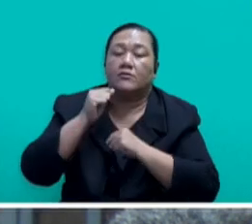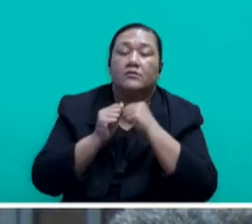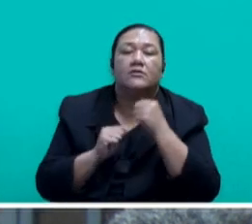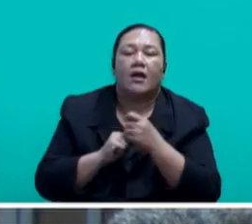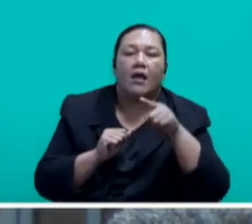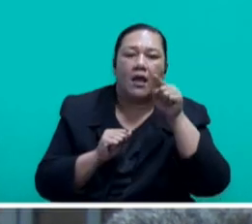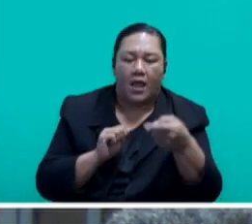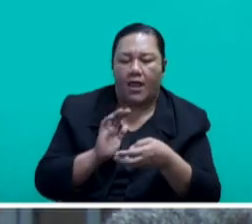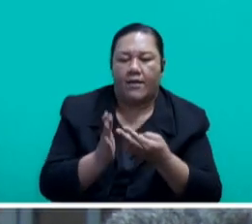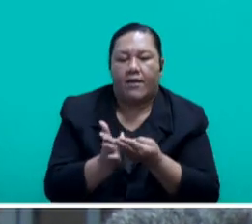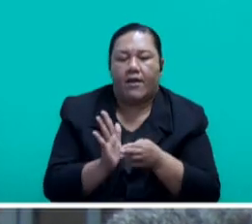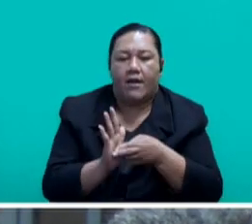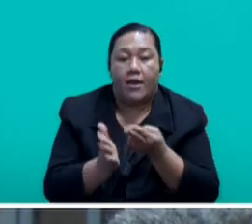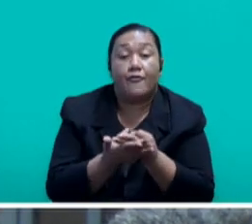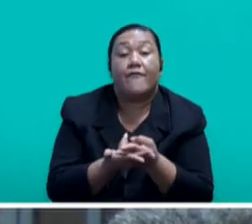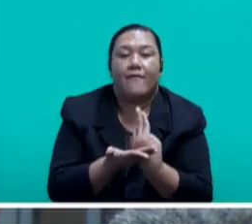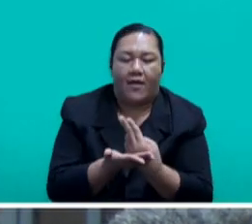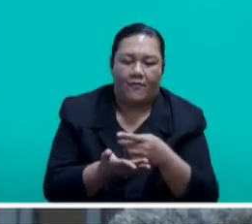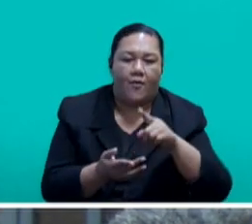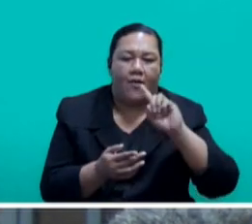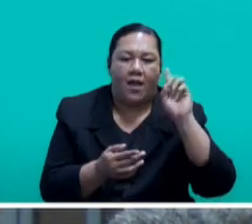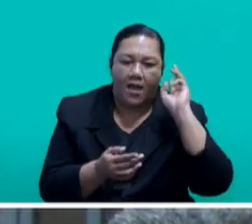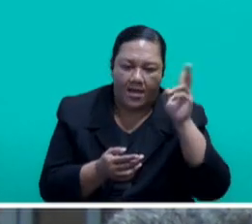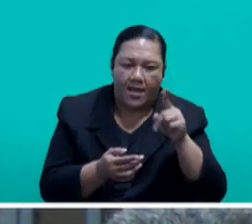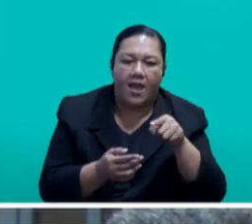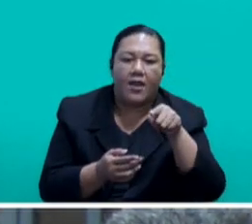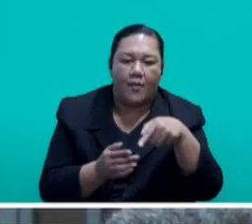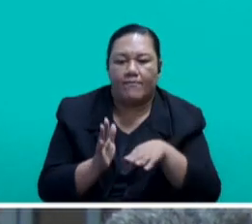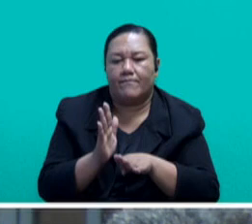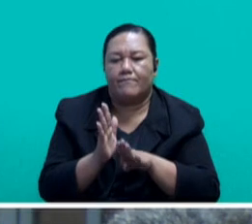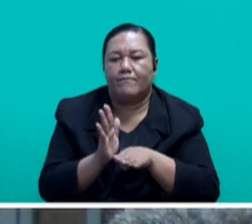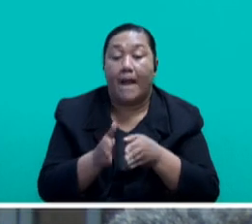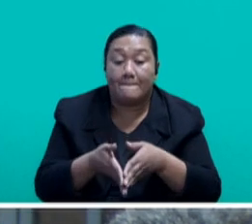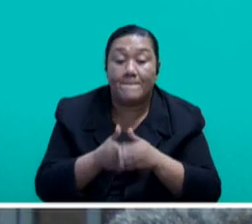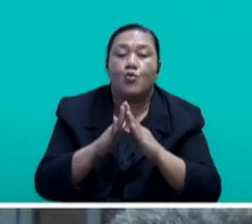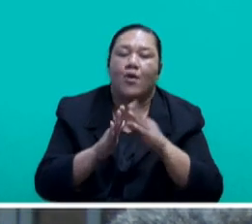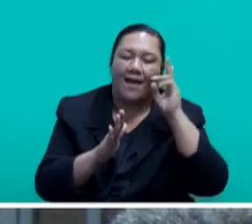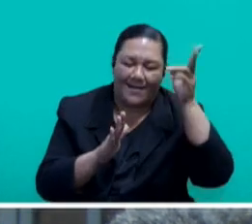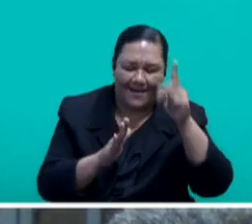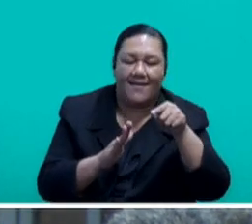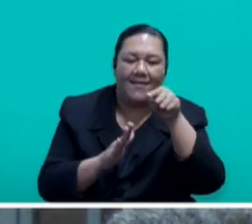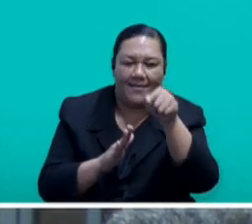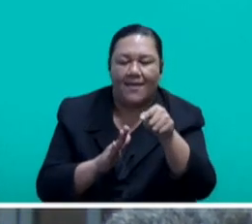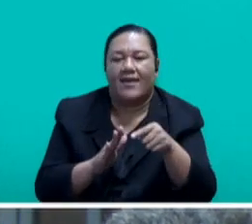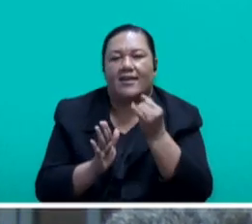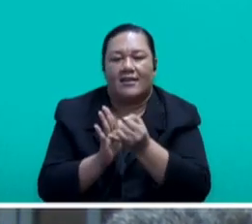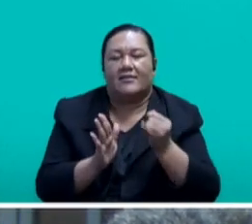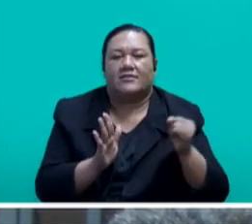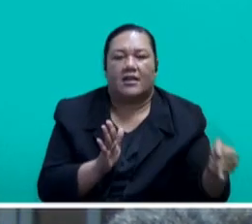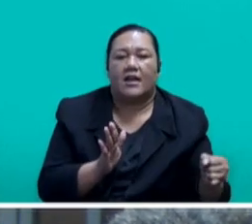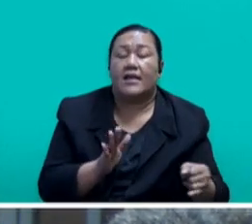industry. Mr. Speaker, sir, we need collective efforts at all levels to revive our rural